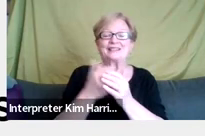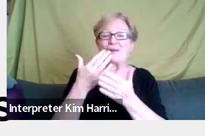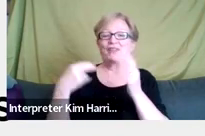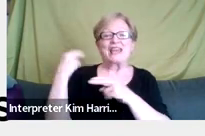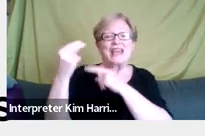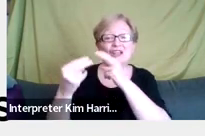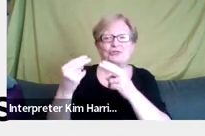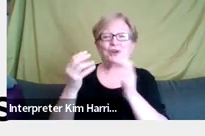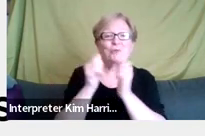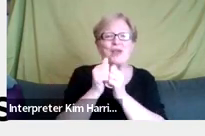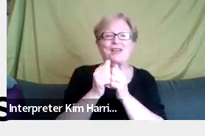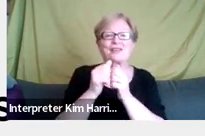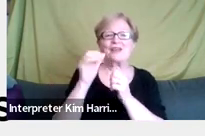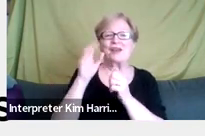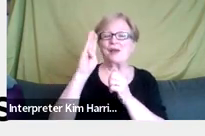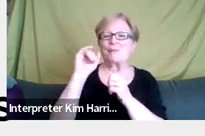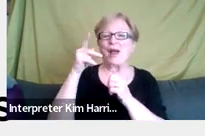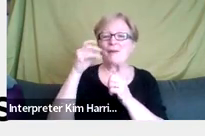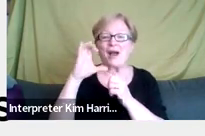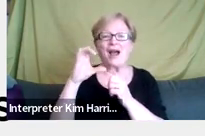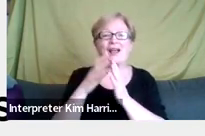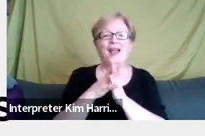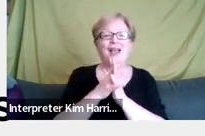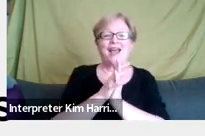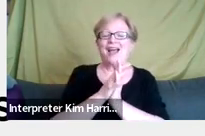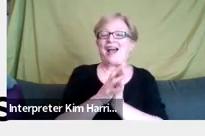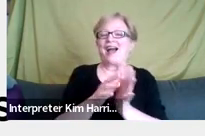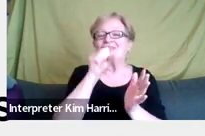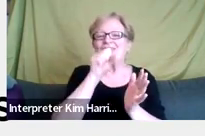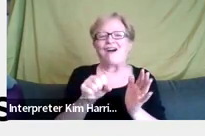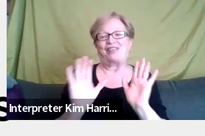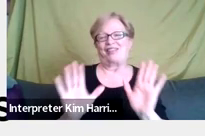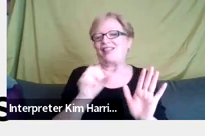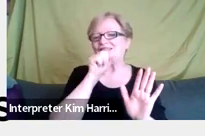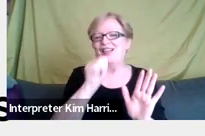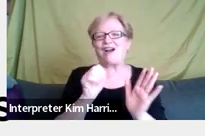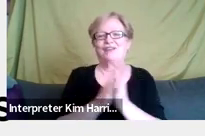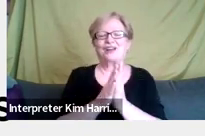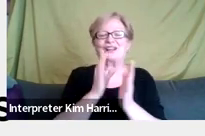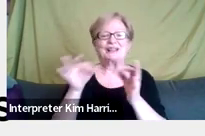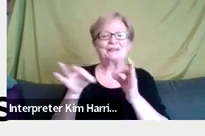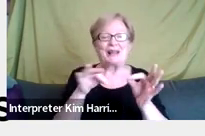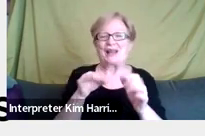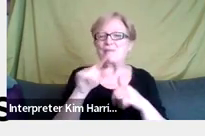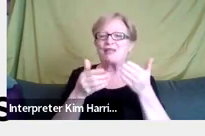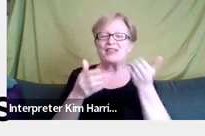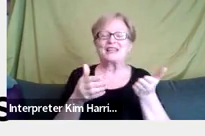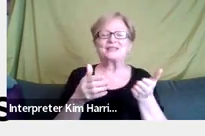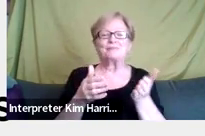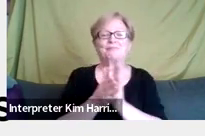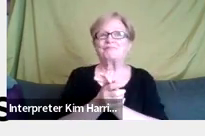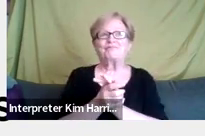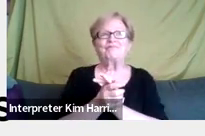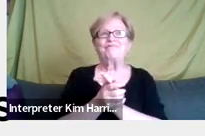history. And I love history, I'm a history buff, so, you know, I love talking about this. So just, you know, highlight